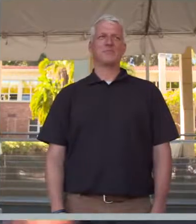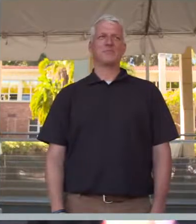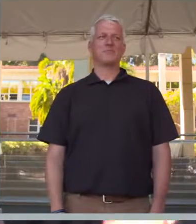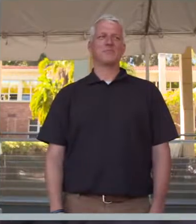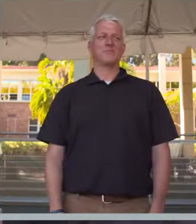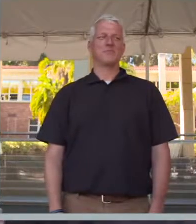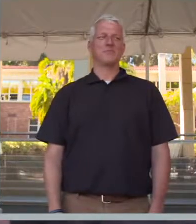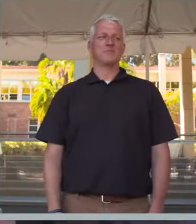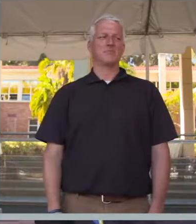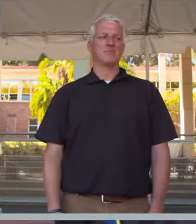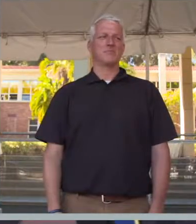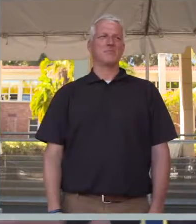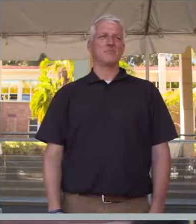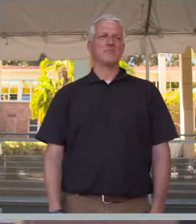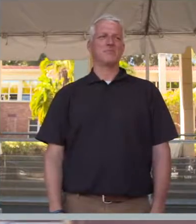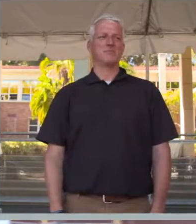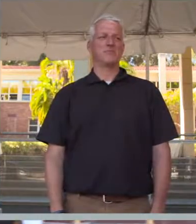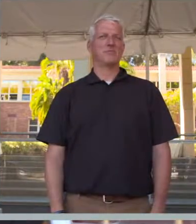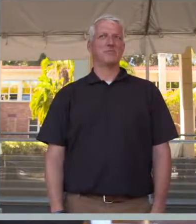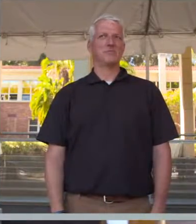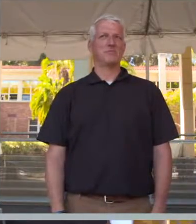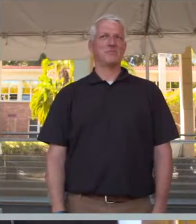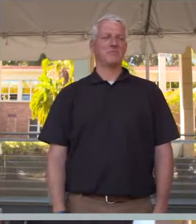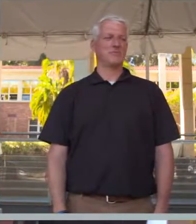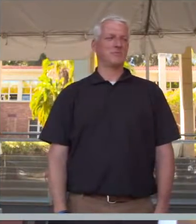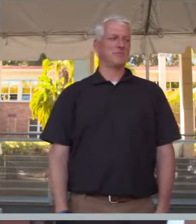Ross Alexander Blackburn.